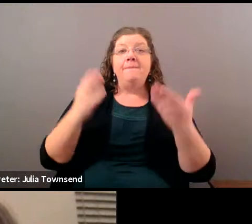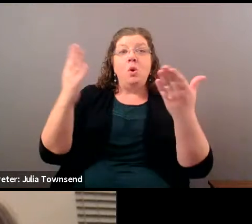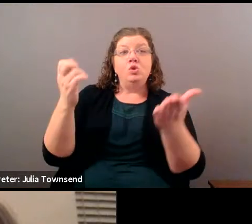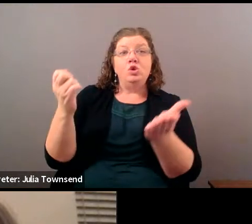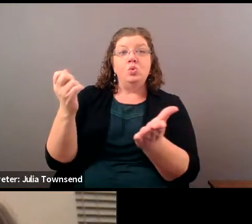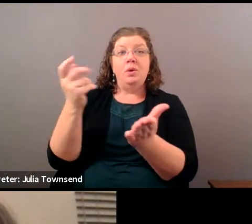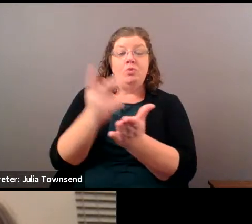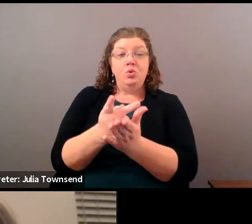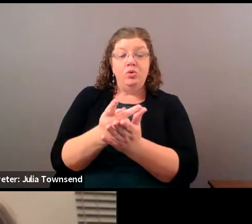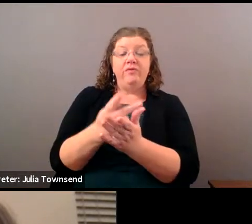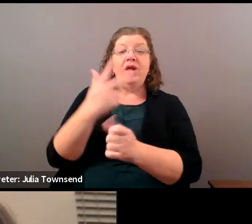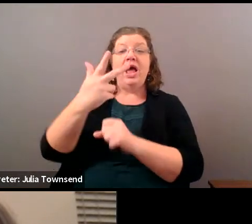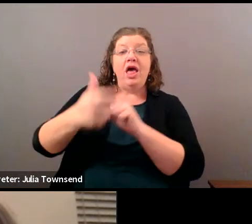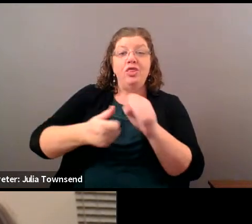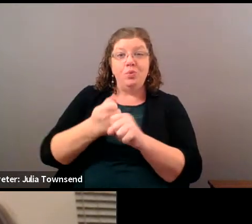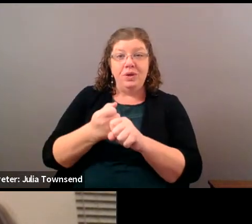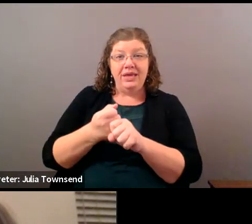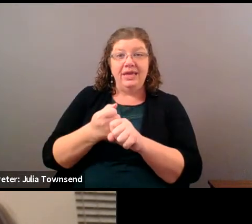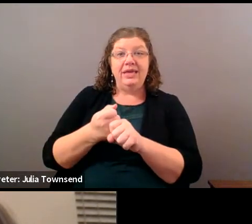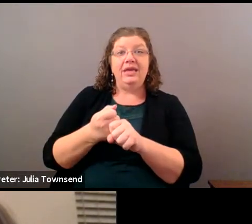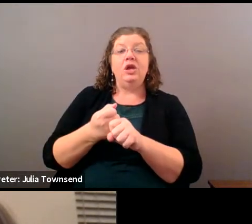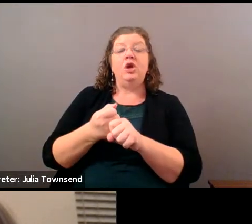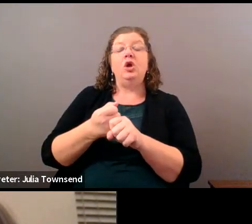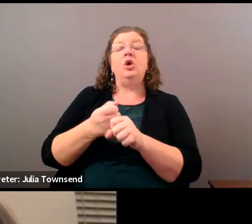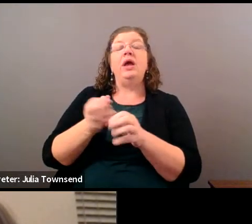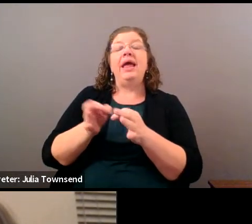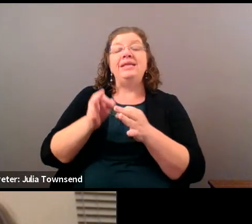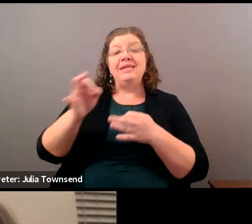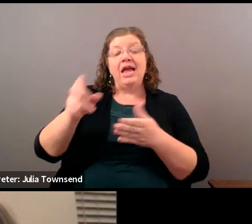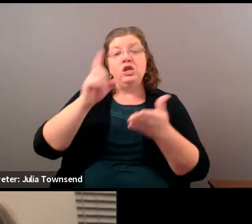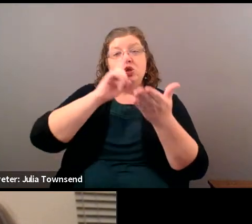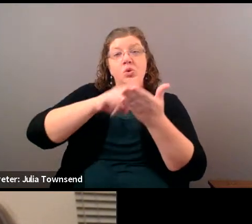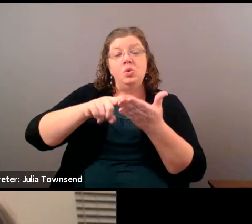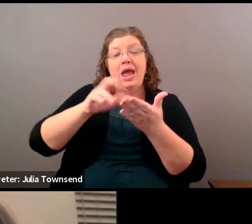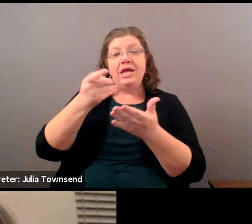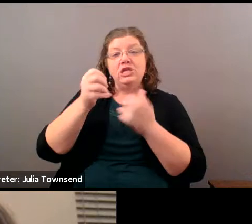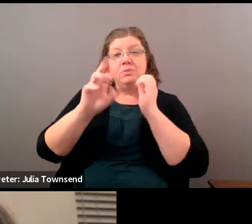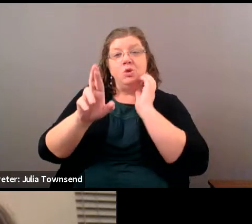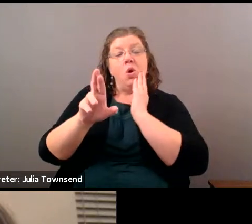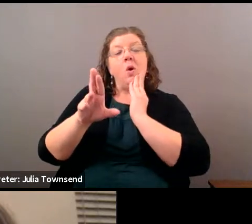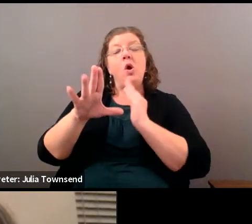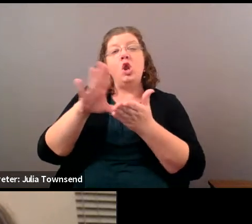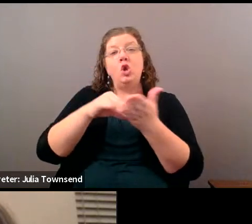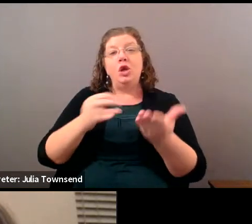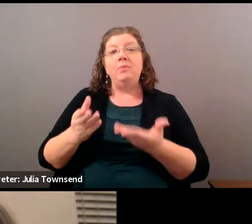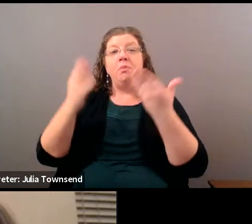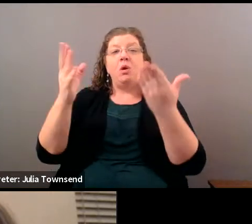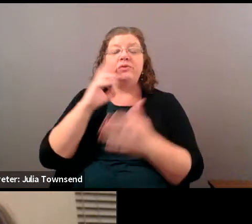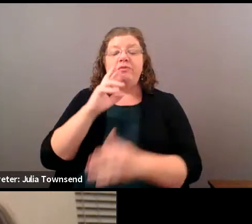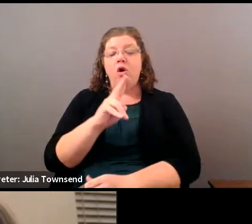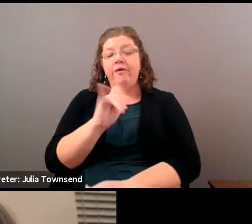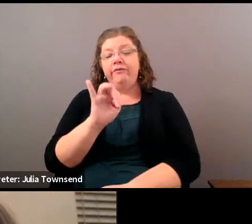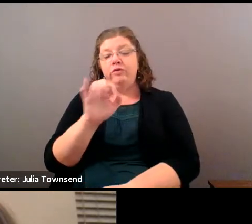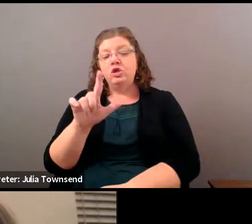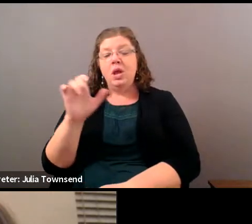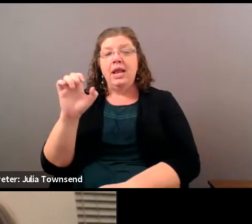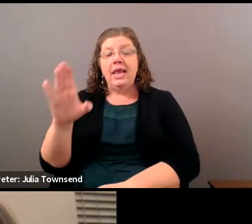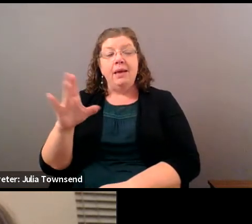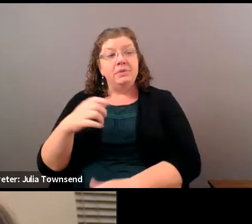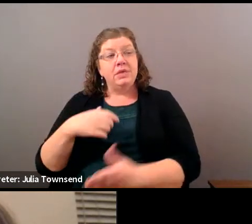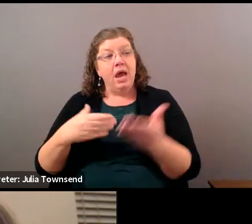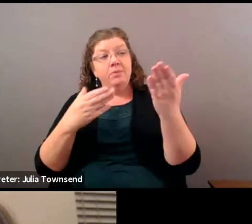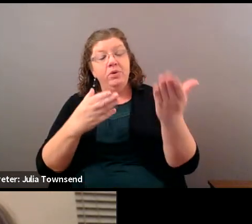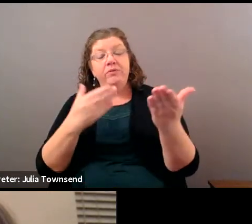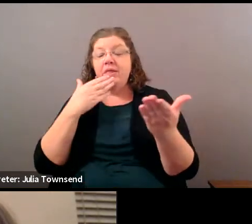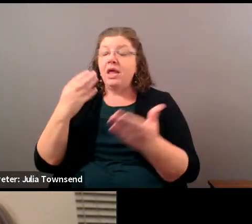approve the 3-year extension to Explore Learning proposal for virtual labs. So moved. Thank you, Ms.